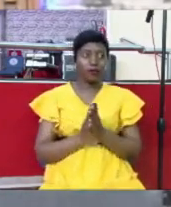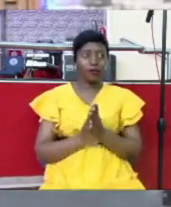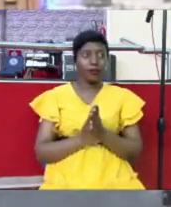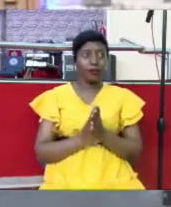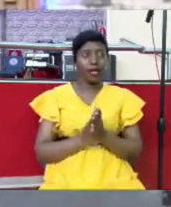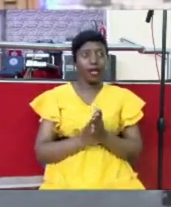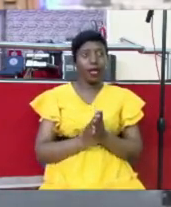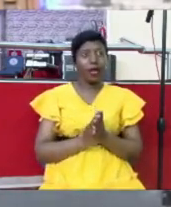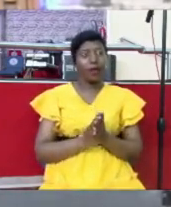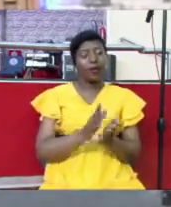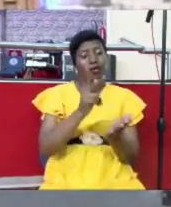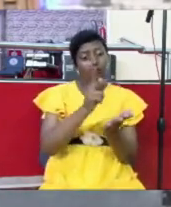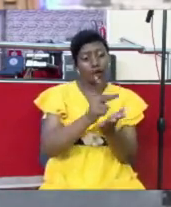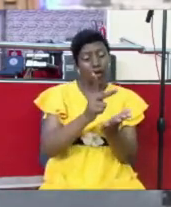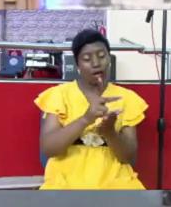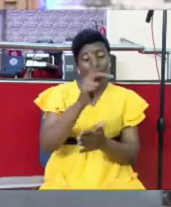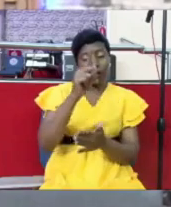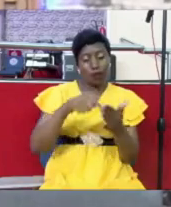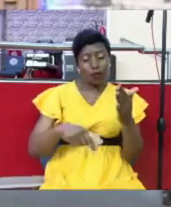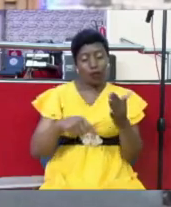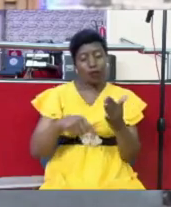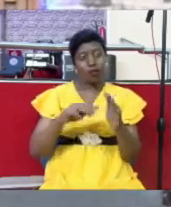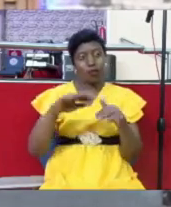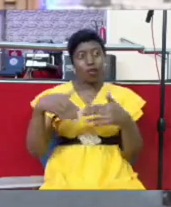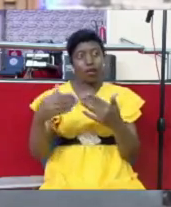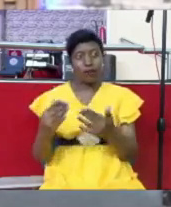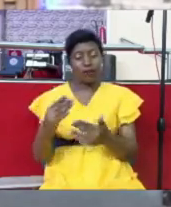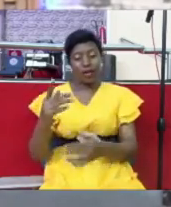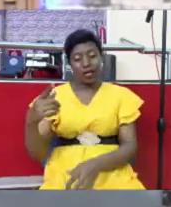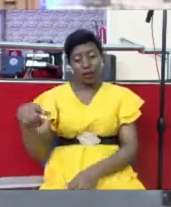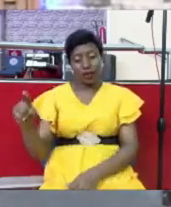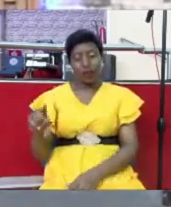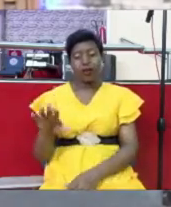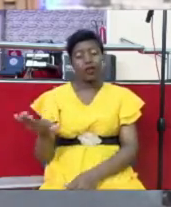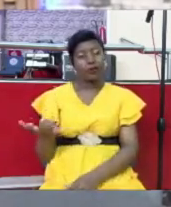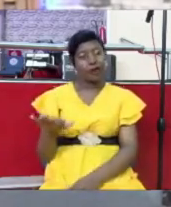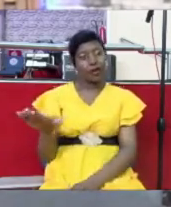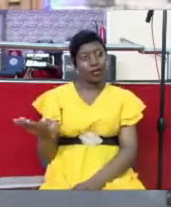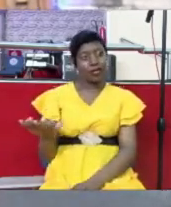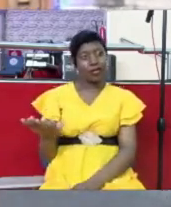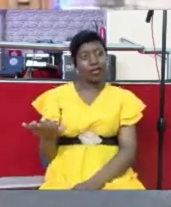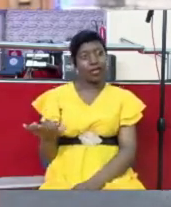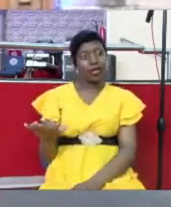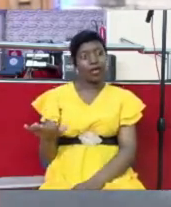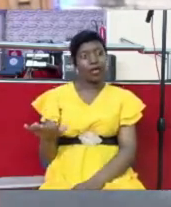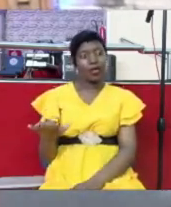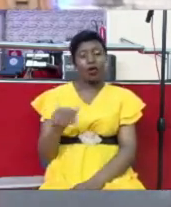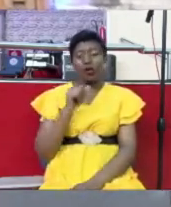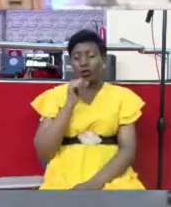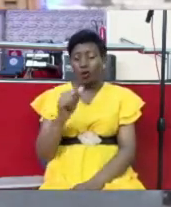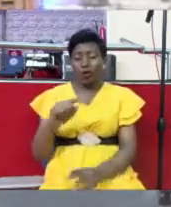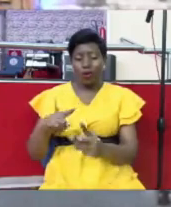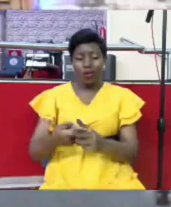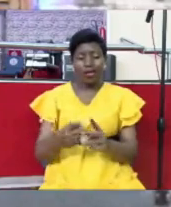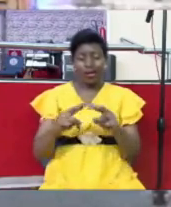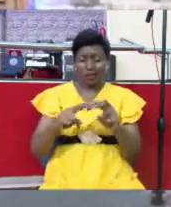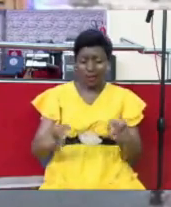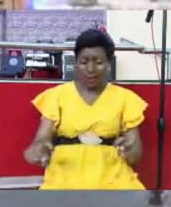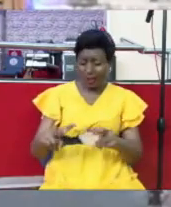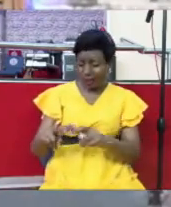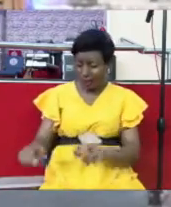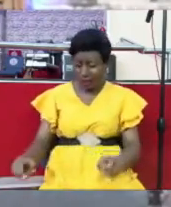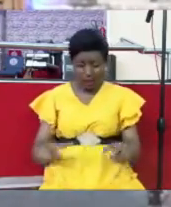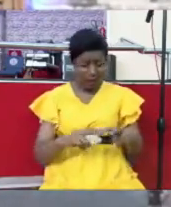in the right place. Ya kwamba ukaigawanya na kuweka kando. You don't start looking for it when we say it is giving